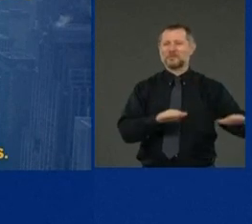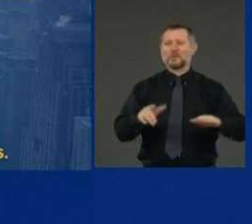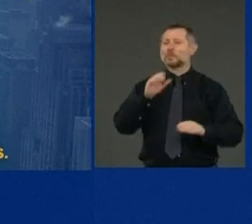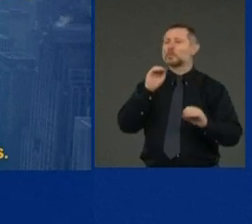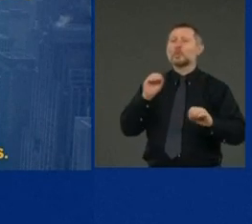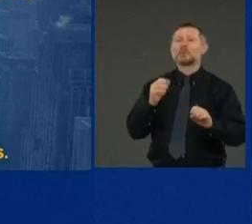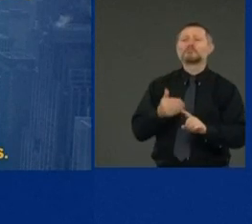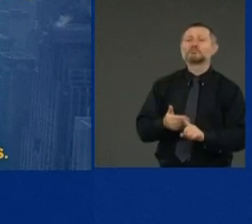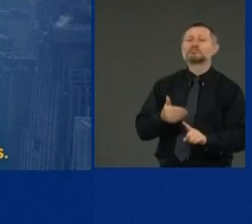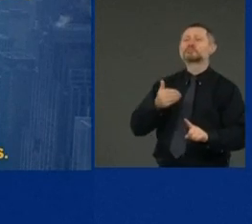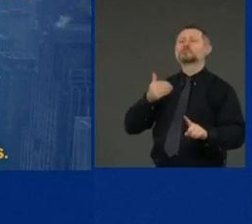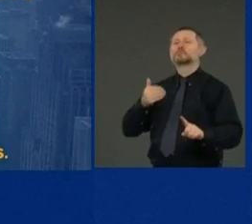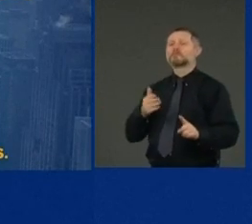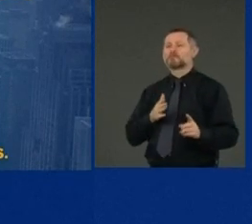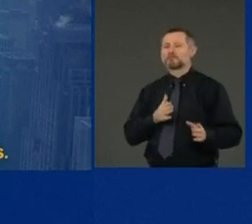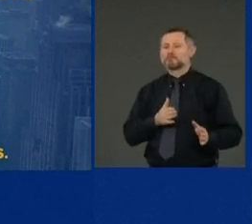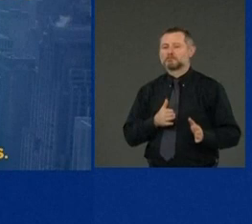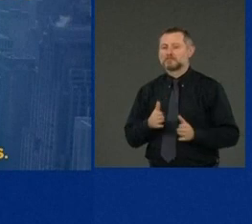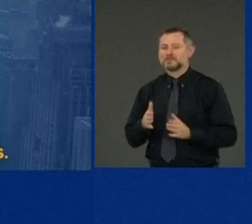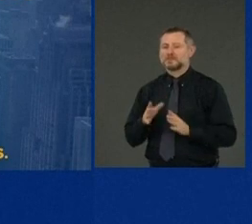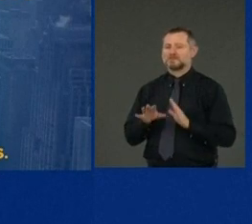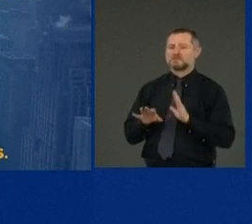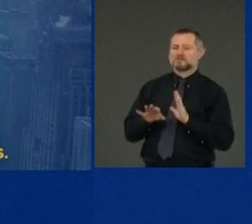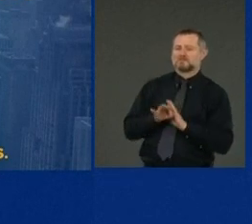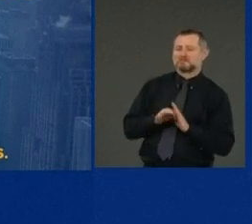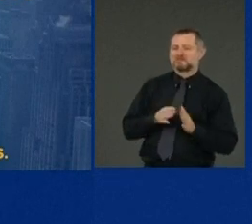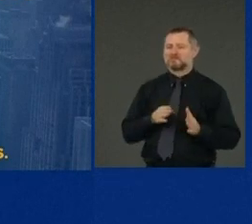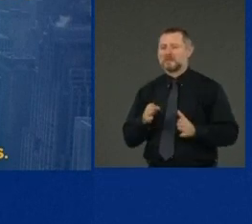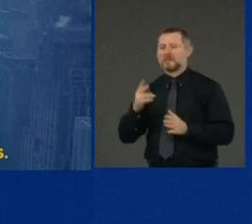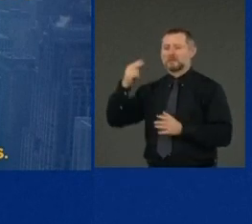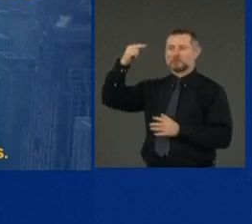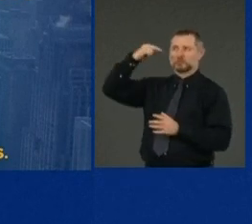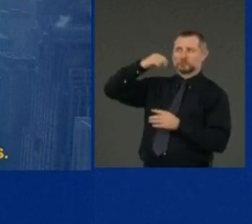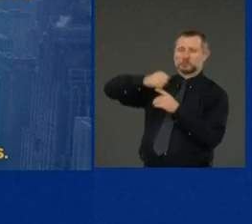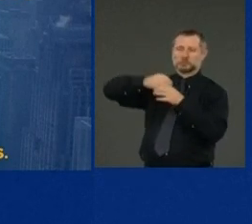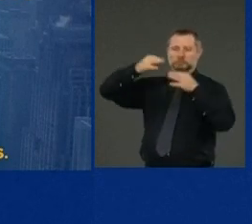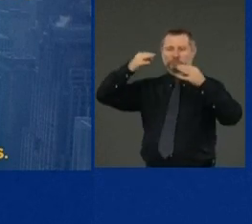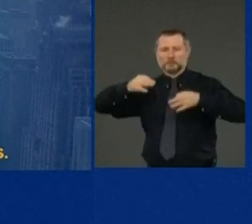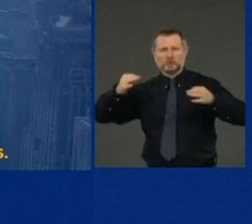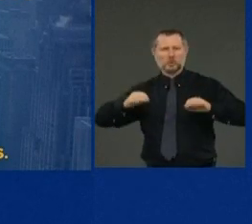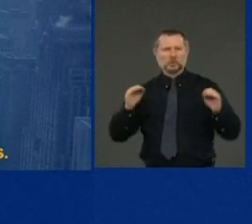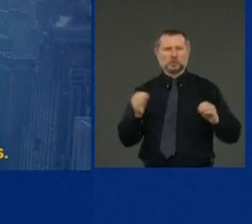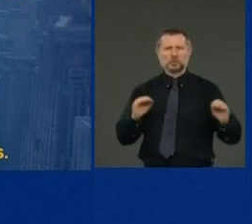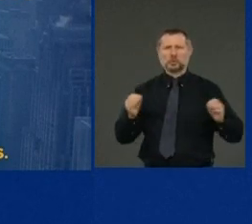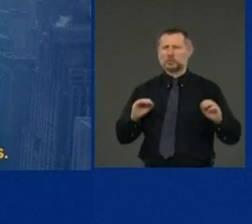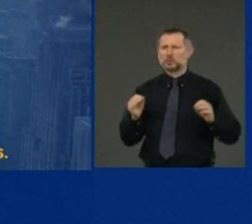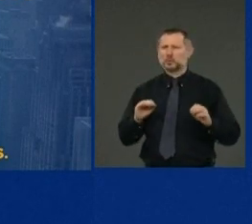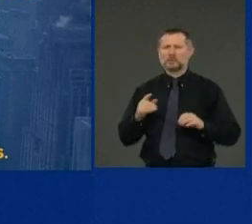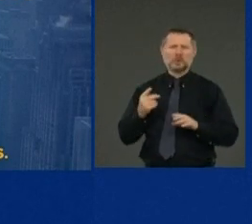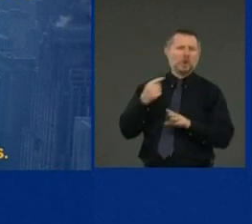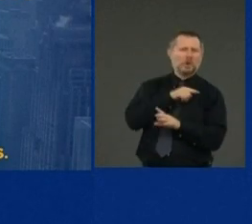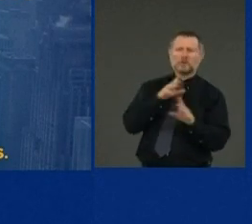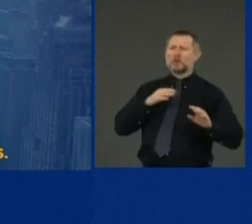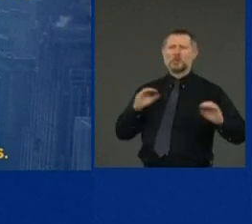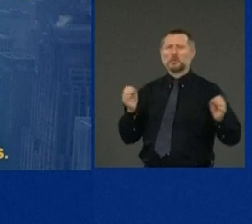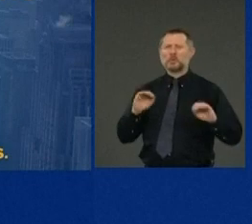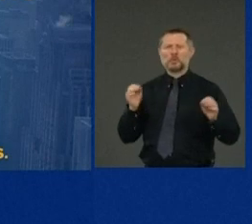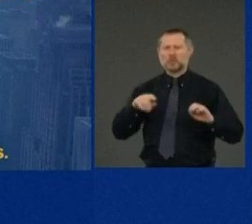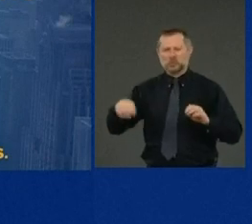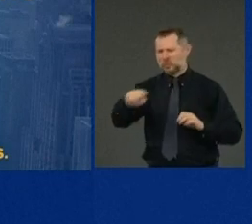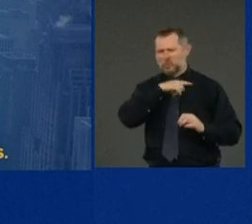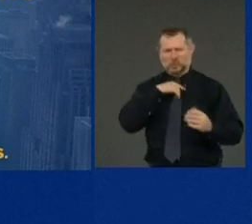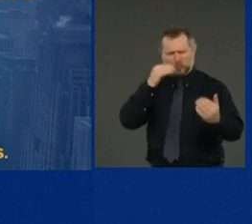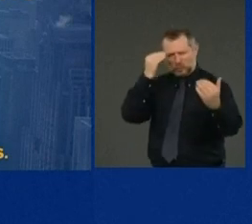There was no preordained curve. Nobody knew. I spoke to every expert on the